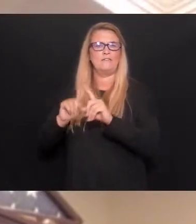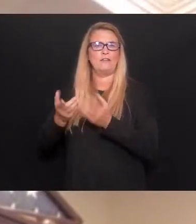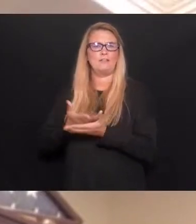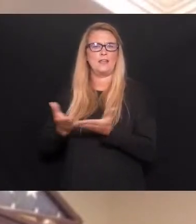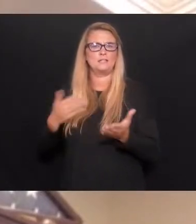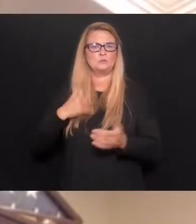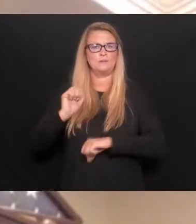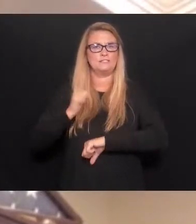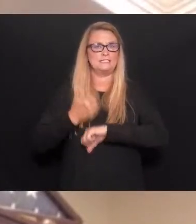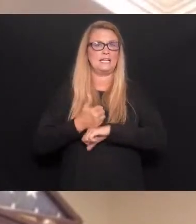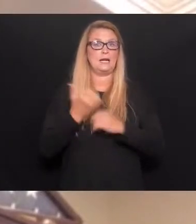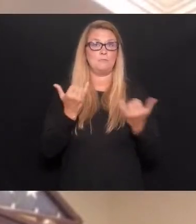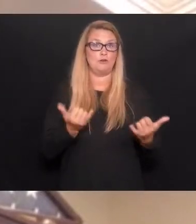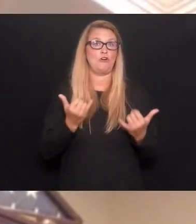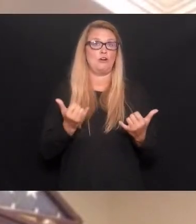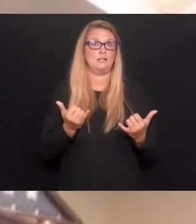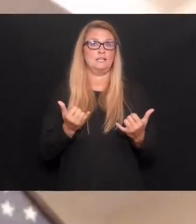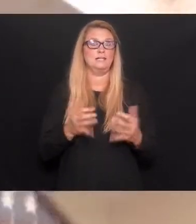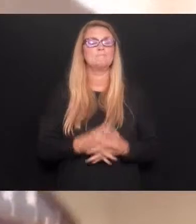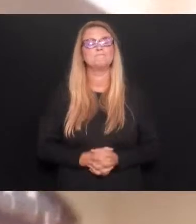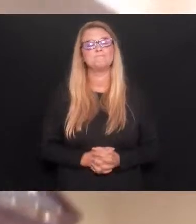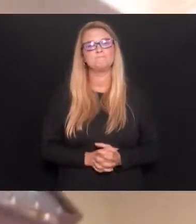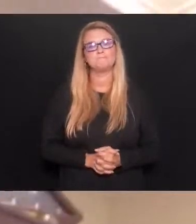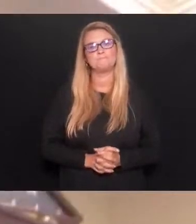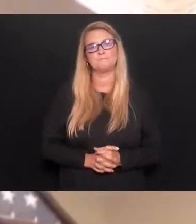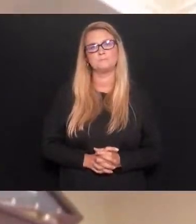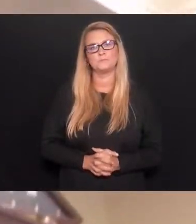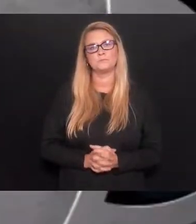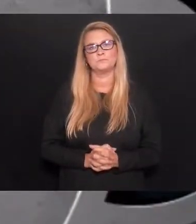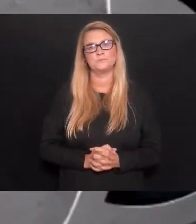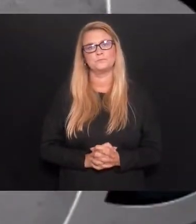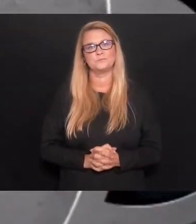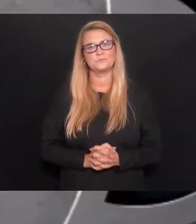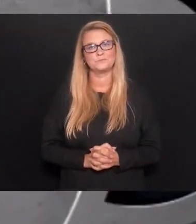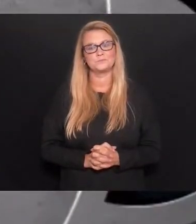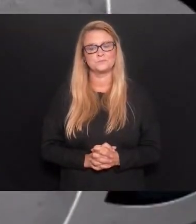have and are growing for the antibody treatment.